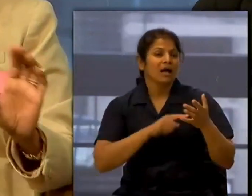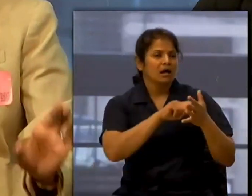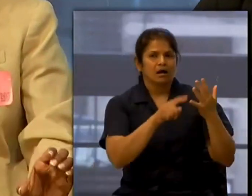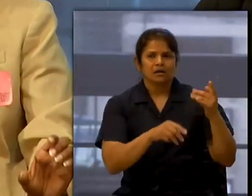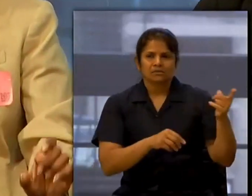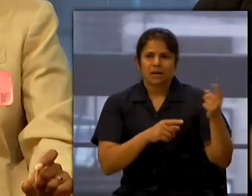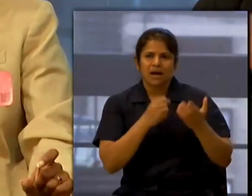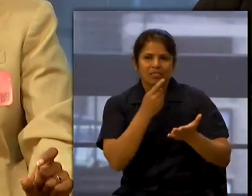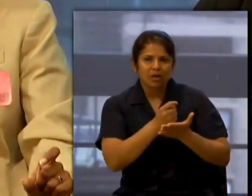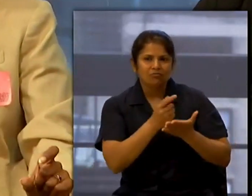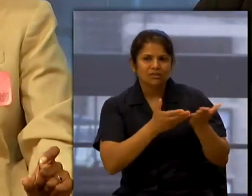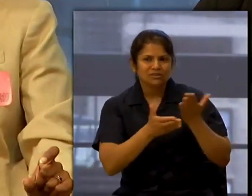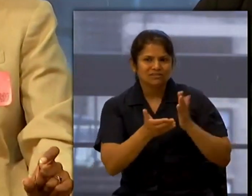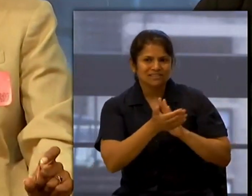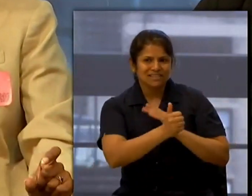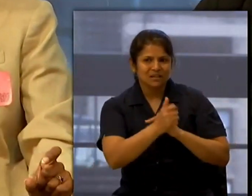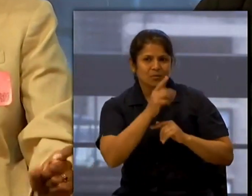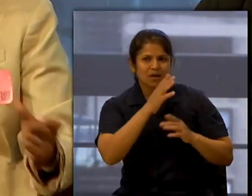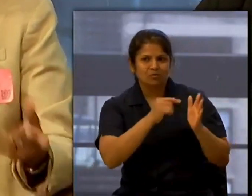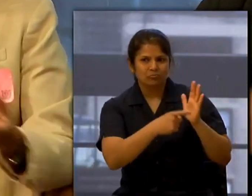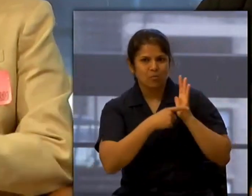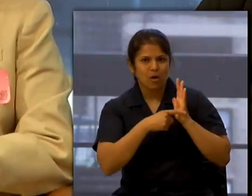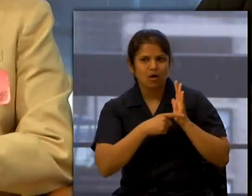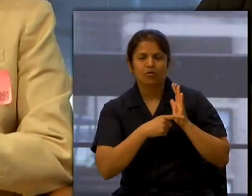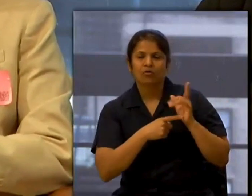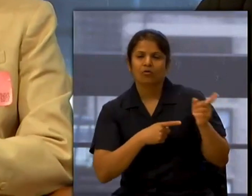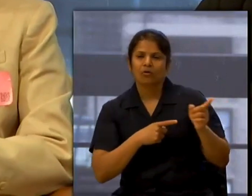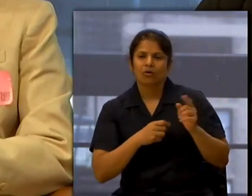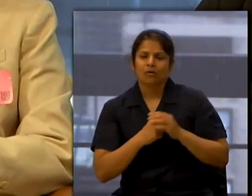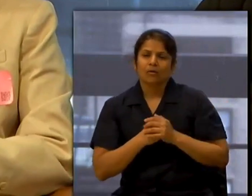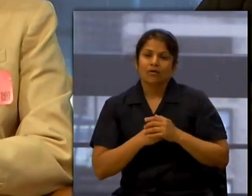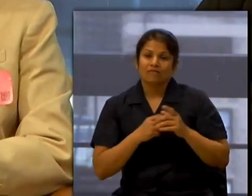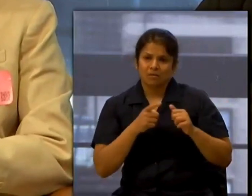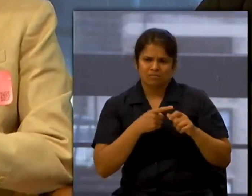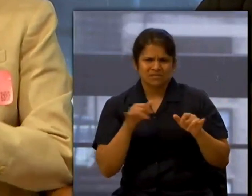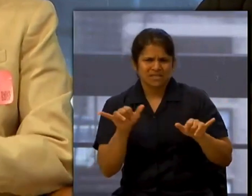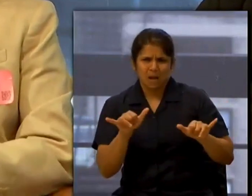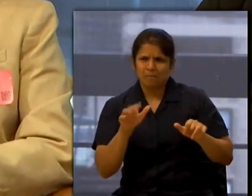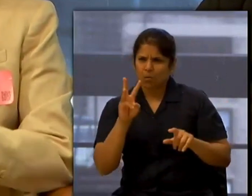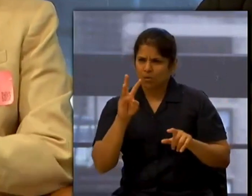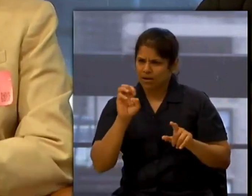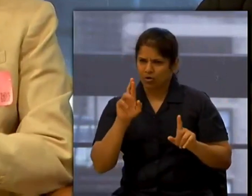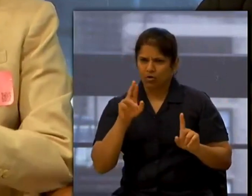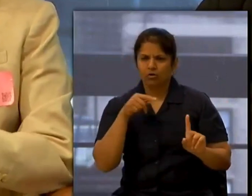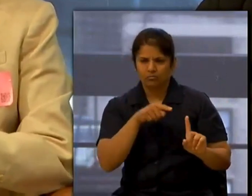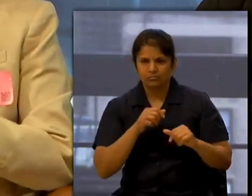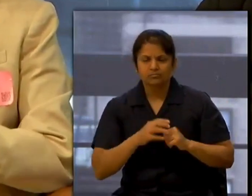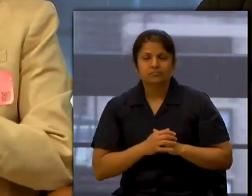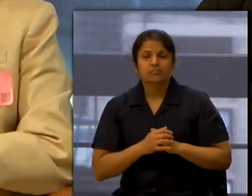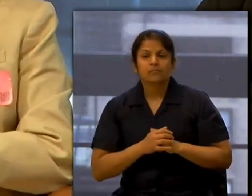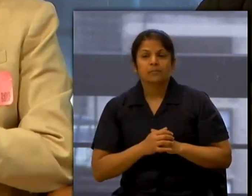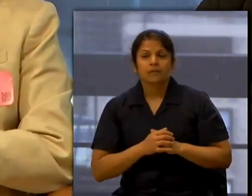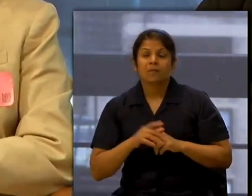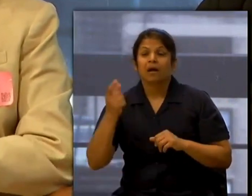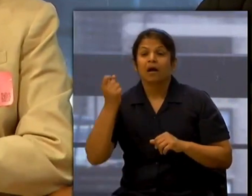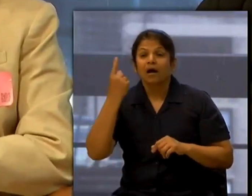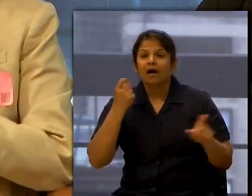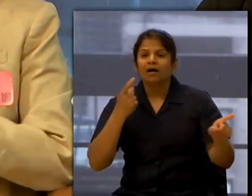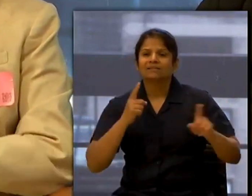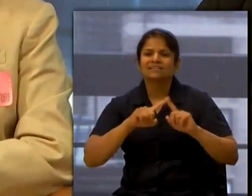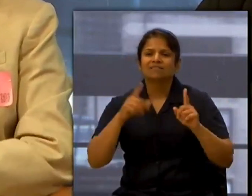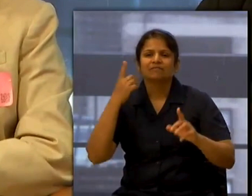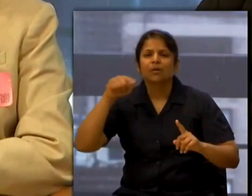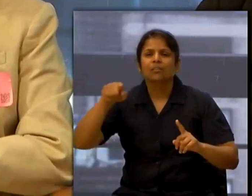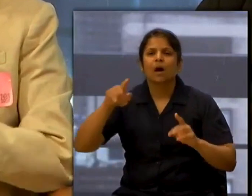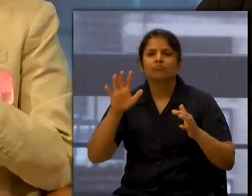and things like that that they're getting from that waiver. And maybe they want to get that and would do best to get that in an adult day center for older adults and be among